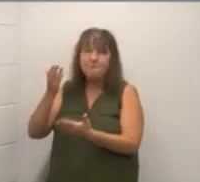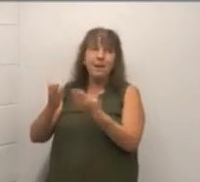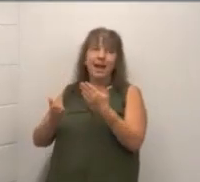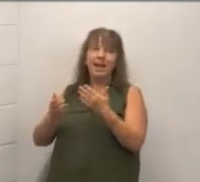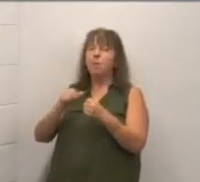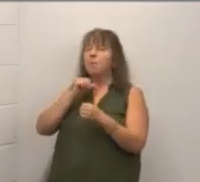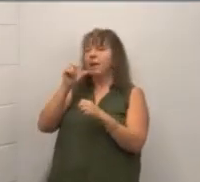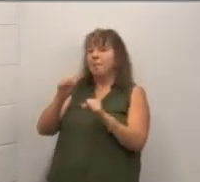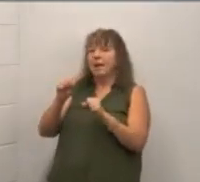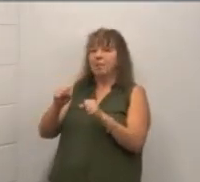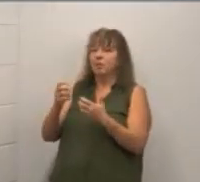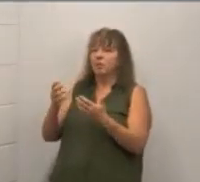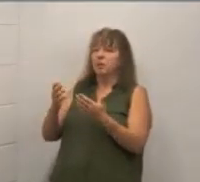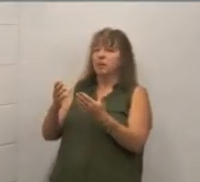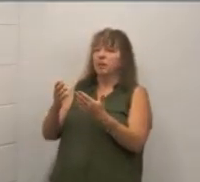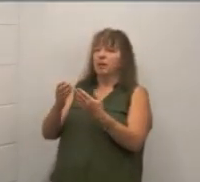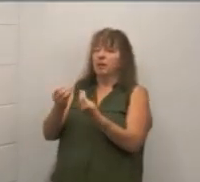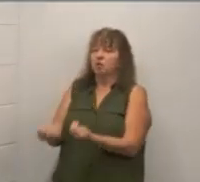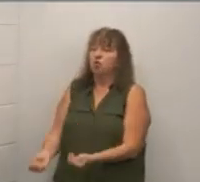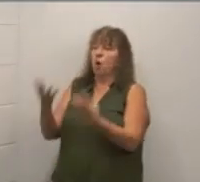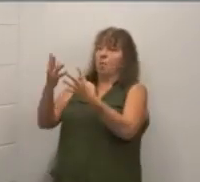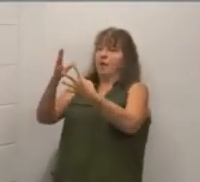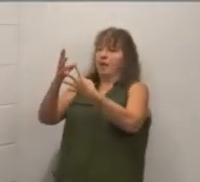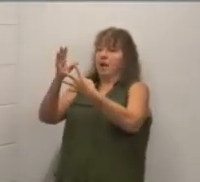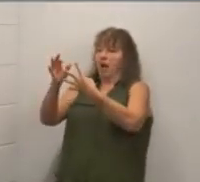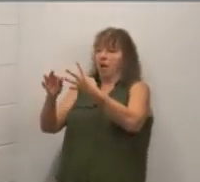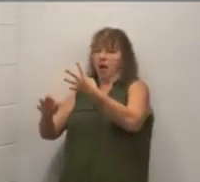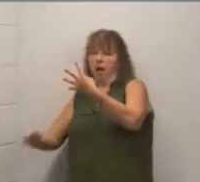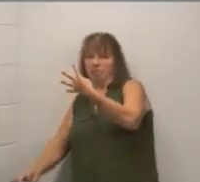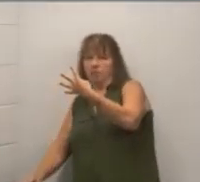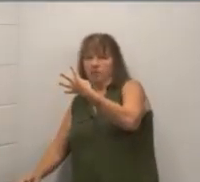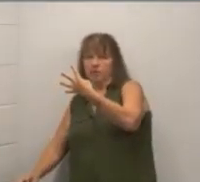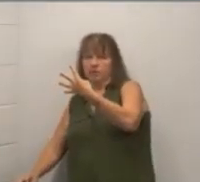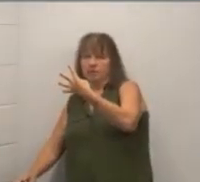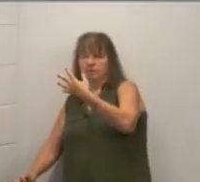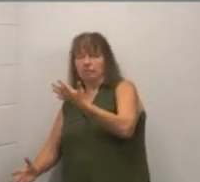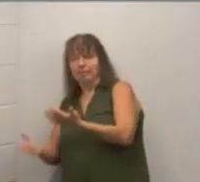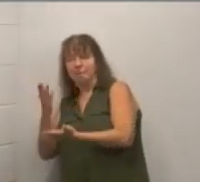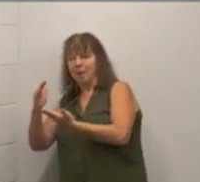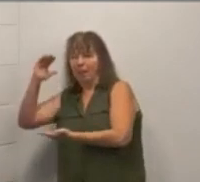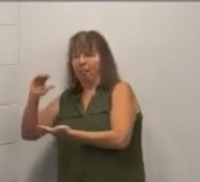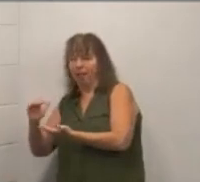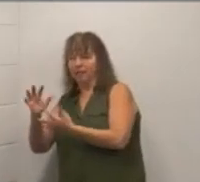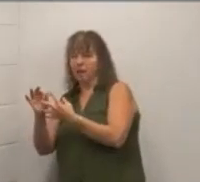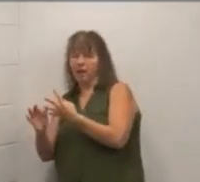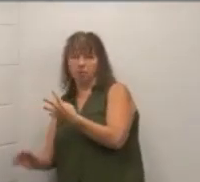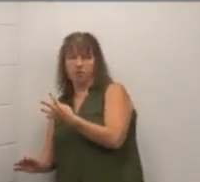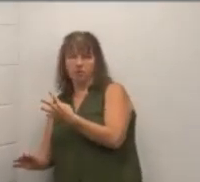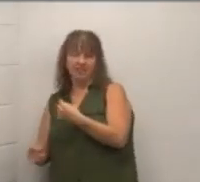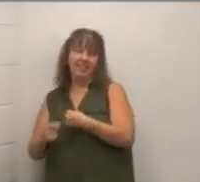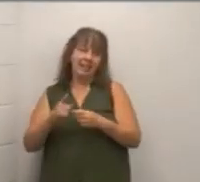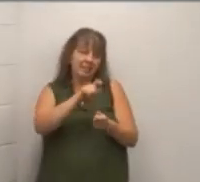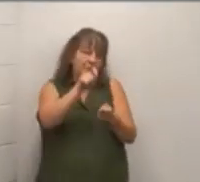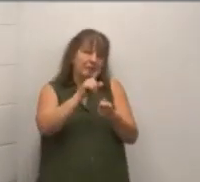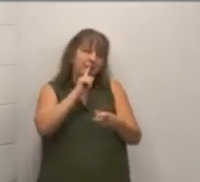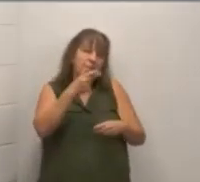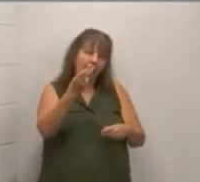breadth of programs given the amount of electives that we have, primarily at the high school